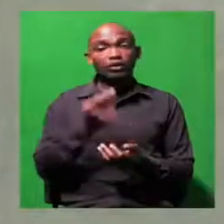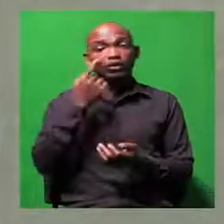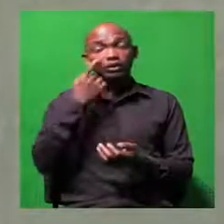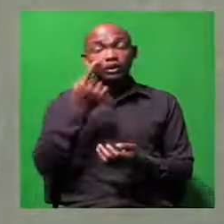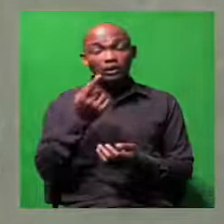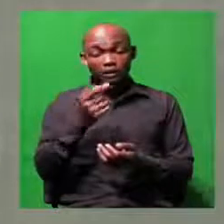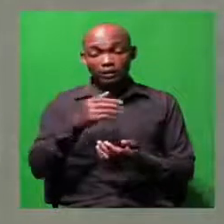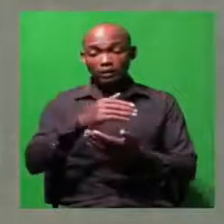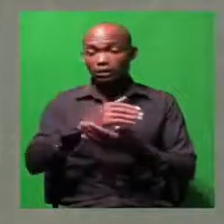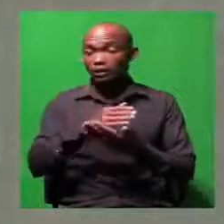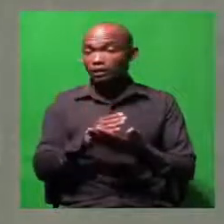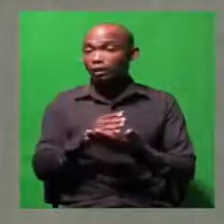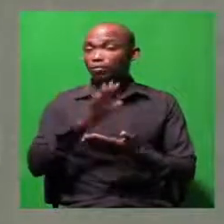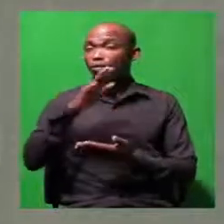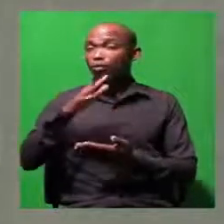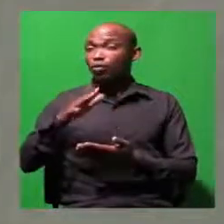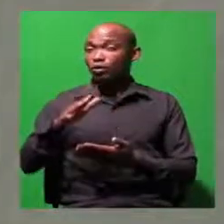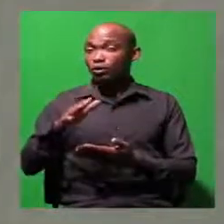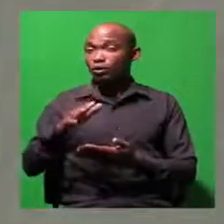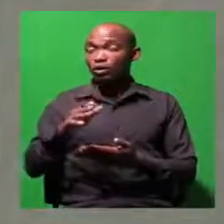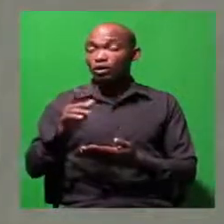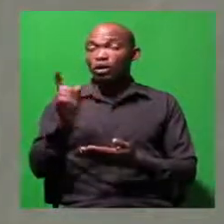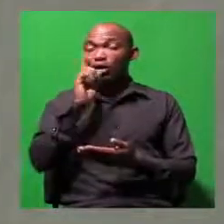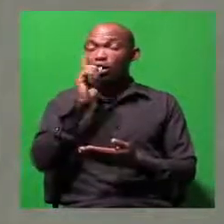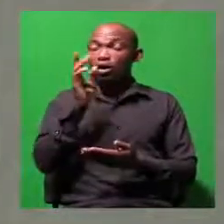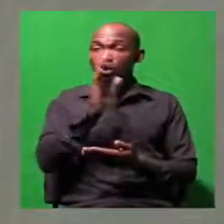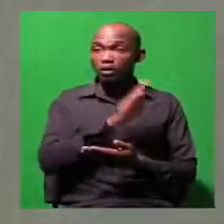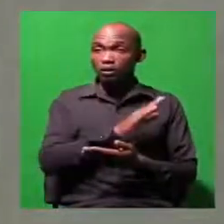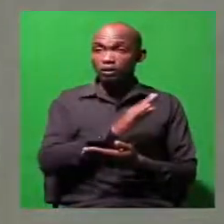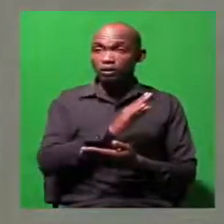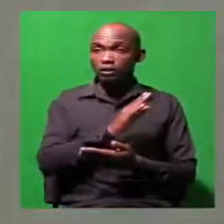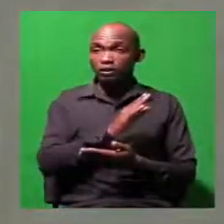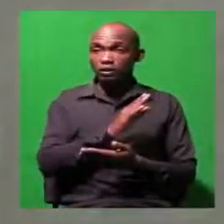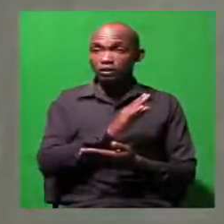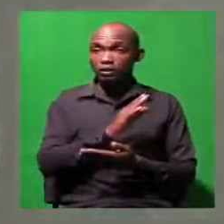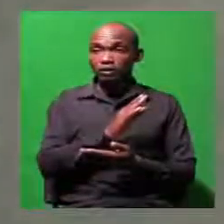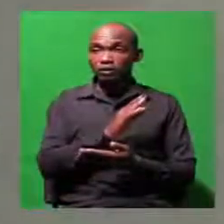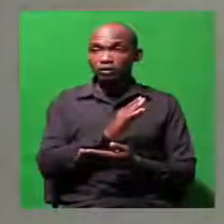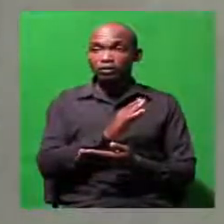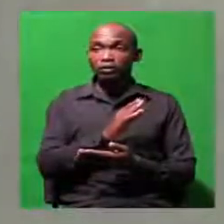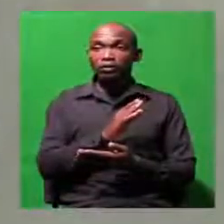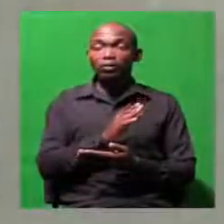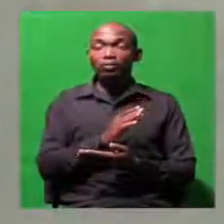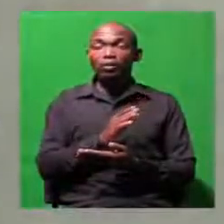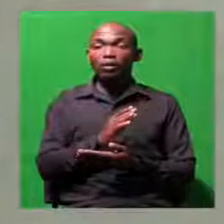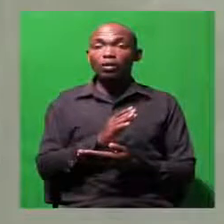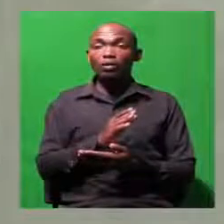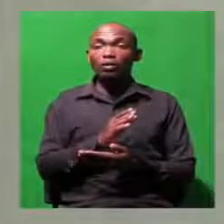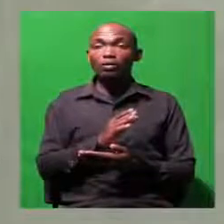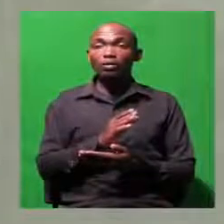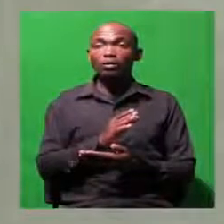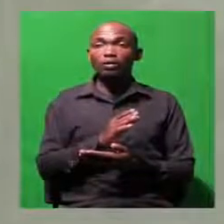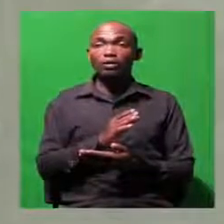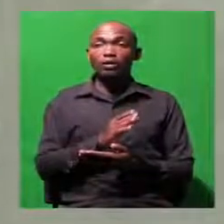we can see some water inside the measuring cylinder. So always we have to